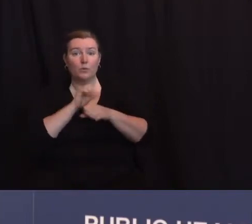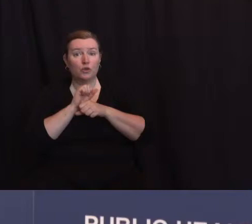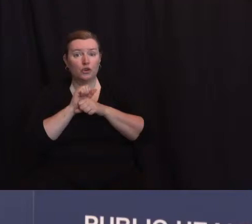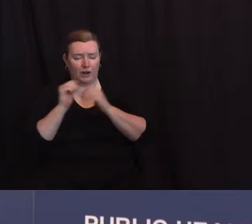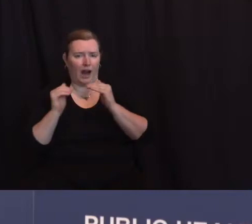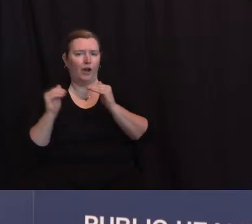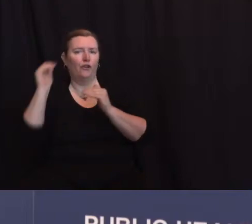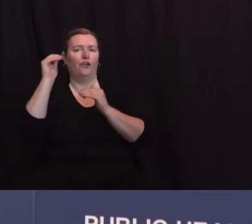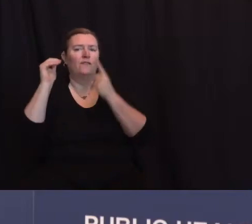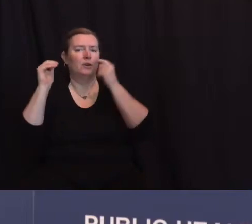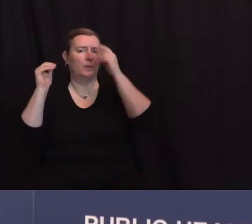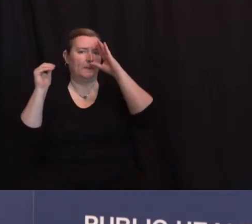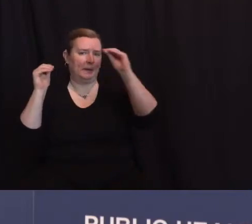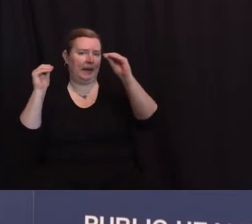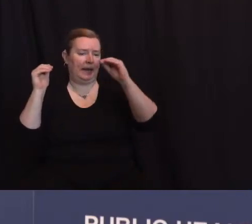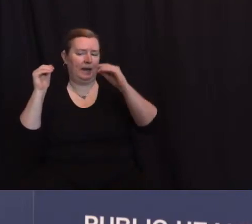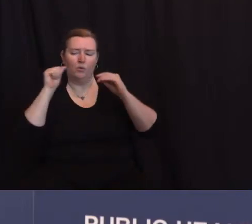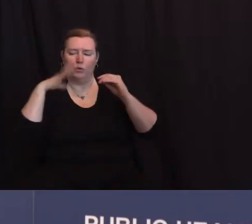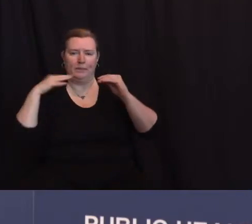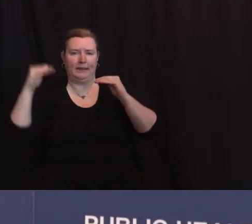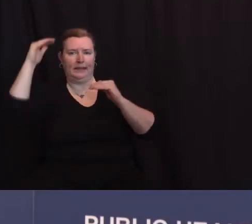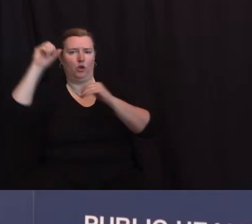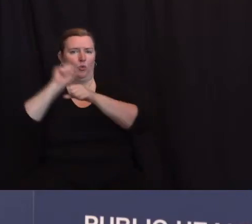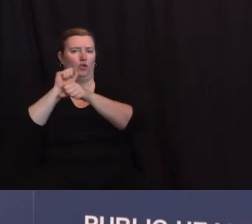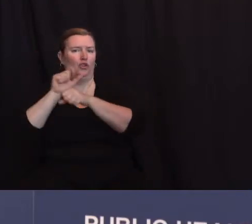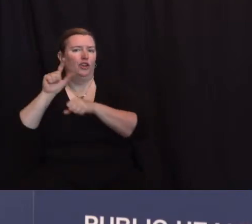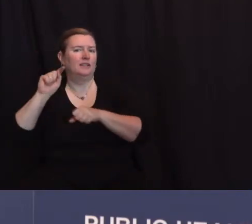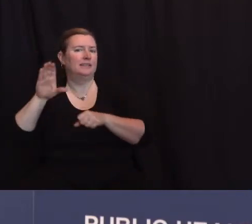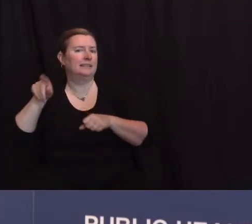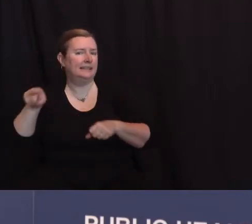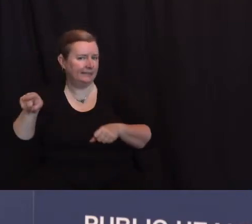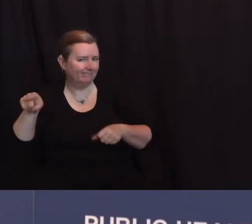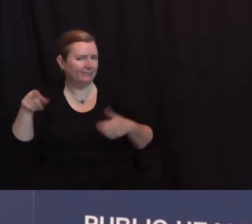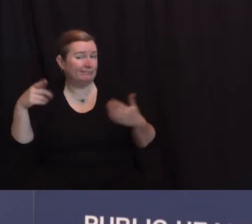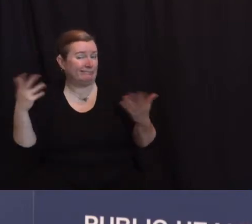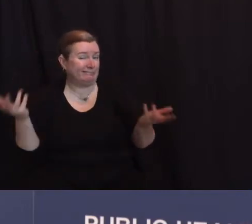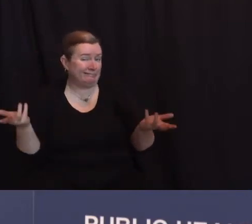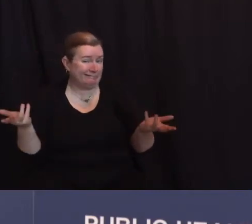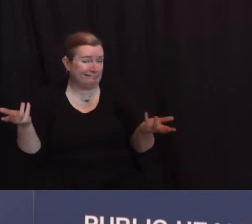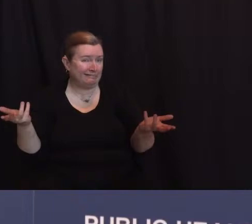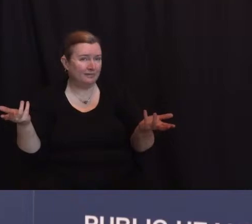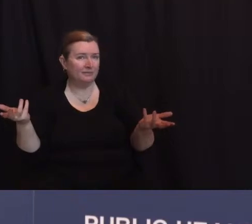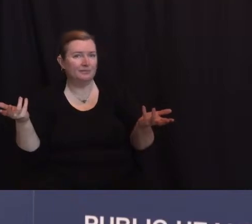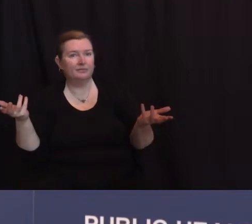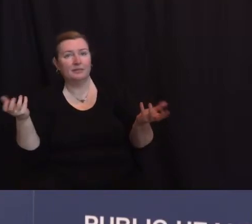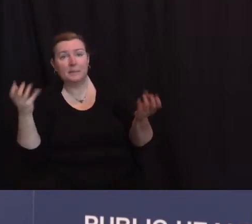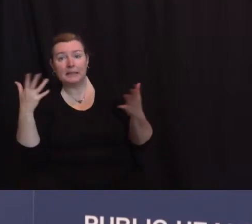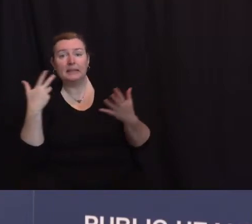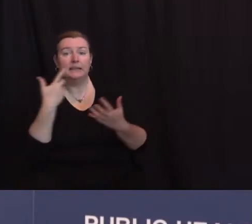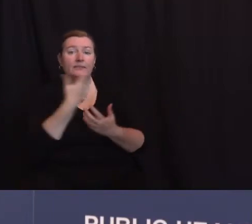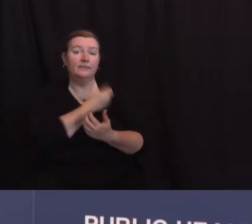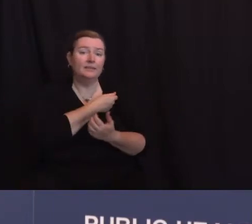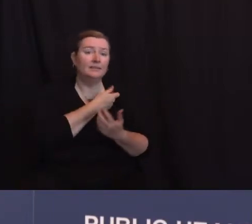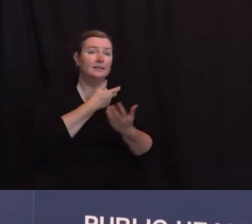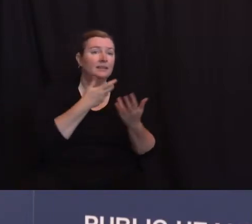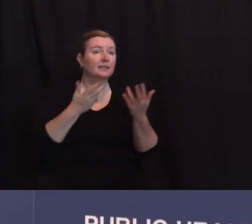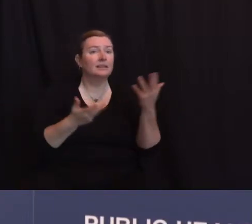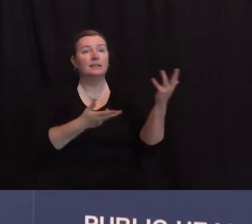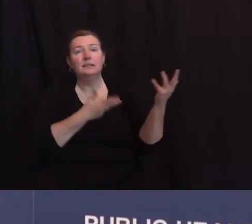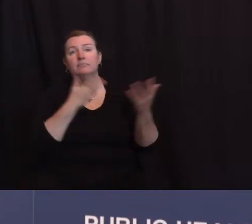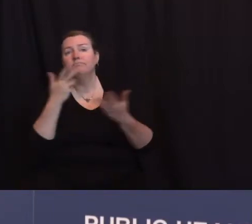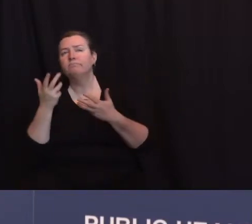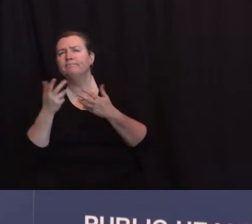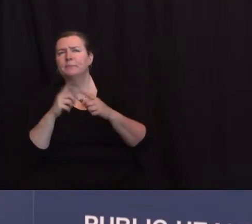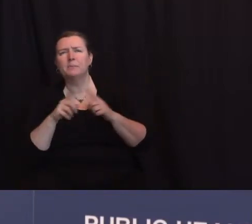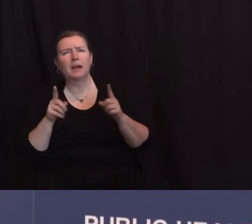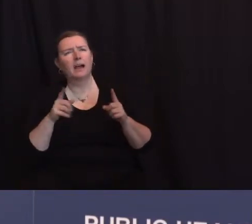So we don't have the exact breakdown as to how many were hospitalized, how many were immunized at different times, but it's likely that at least part of that